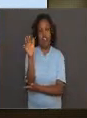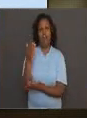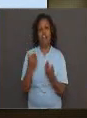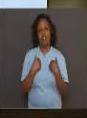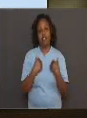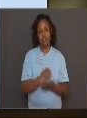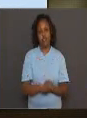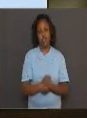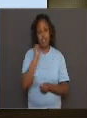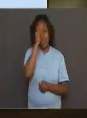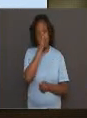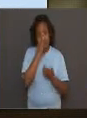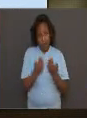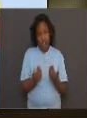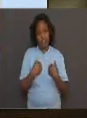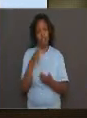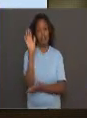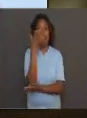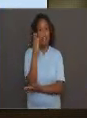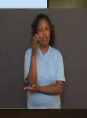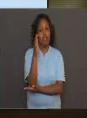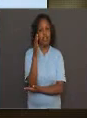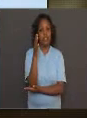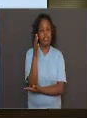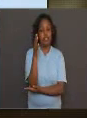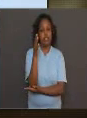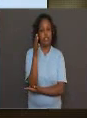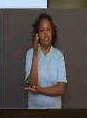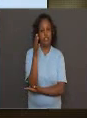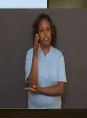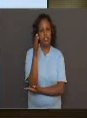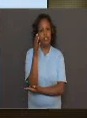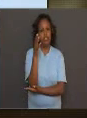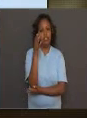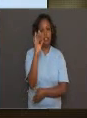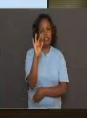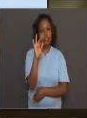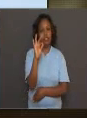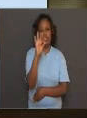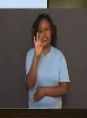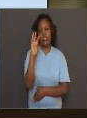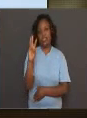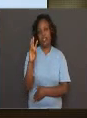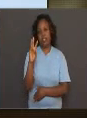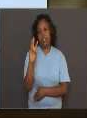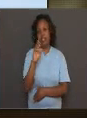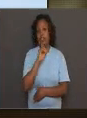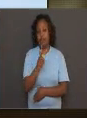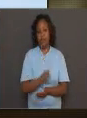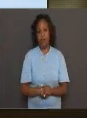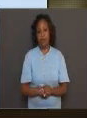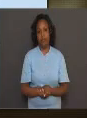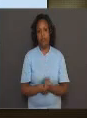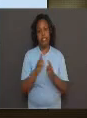present Ethiopian flag has been in place since 1996, but